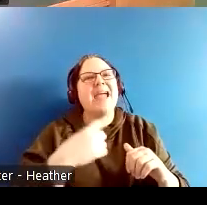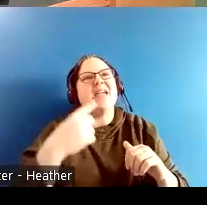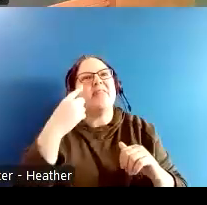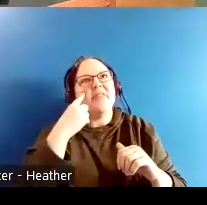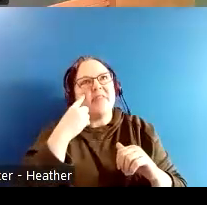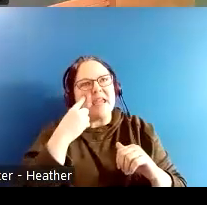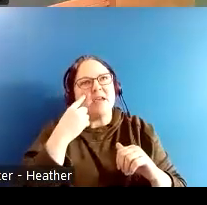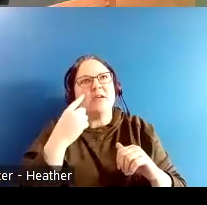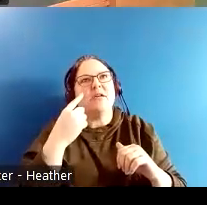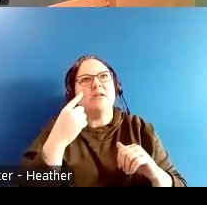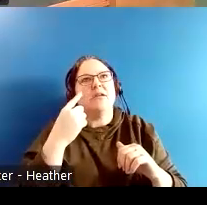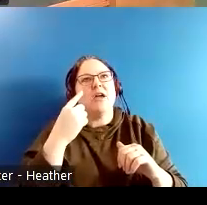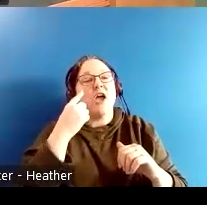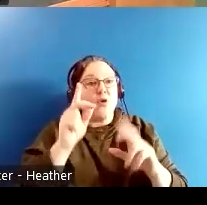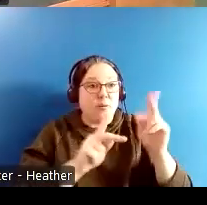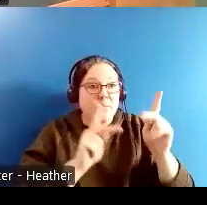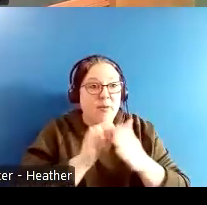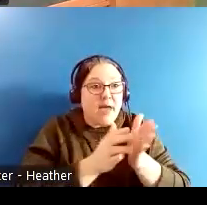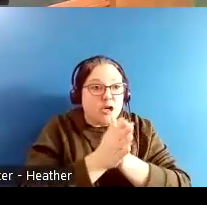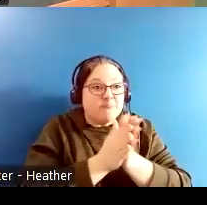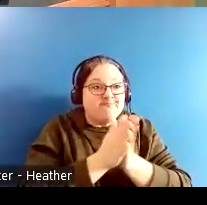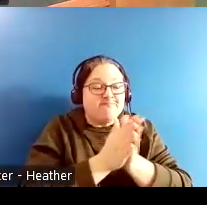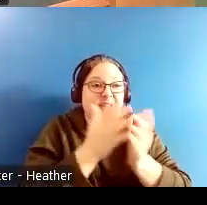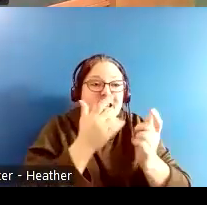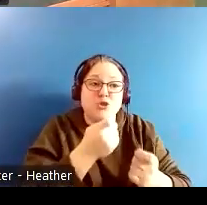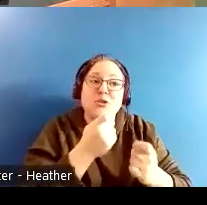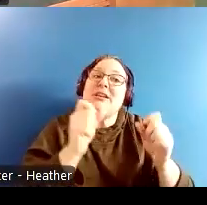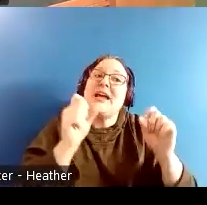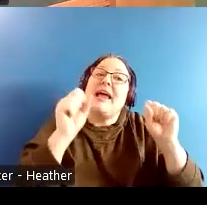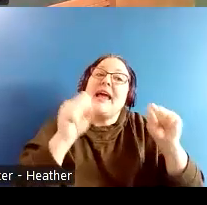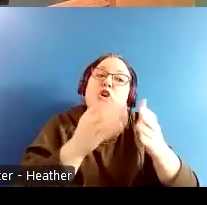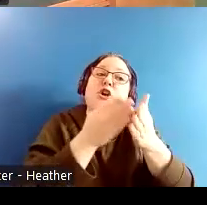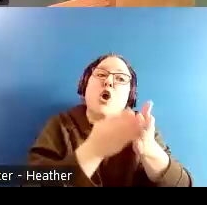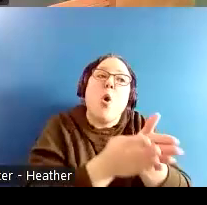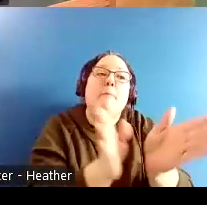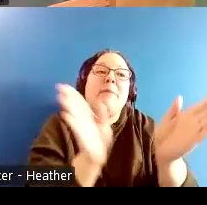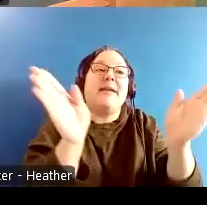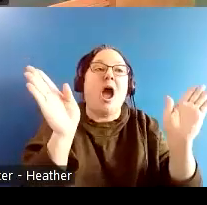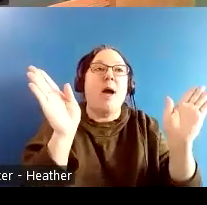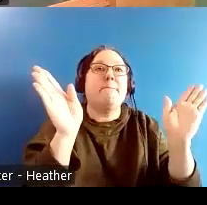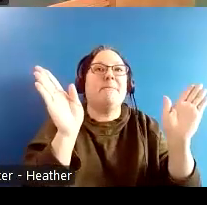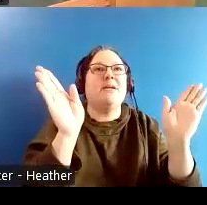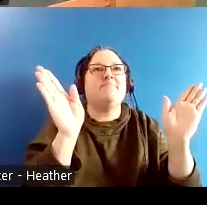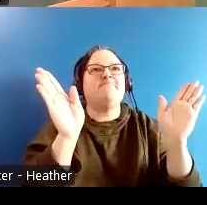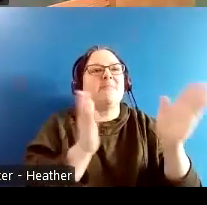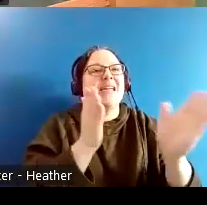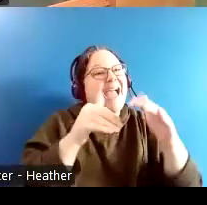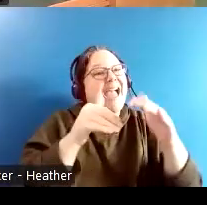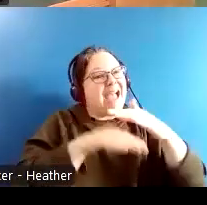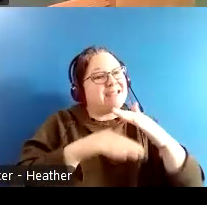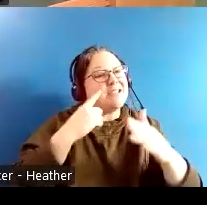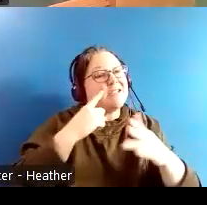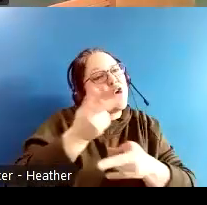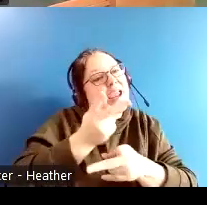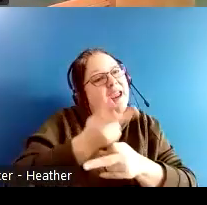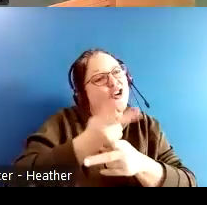for people who are interested, it potentially opens up another, how would you say, access to care. But some